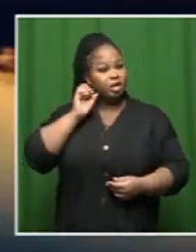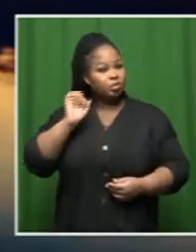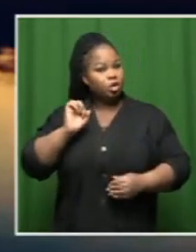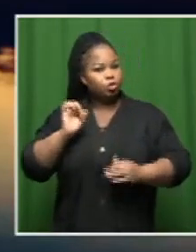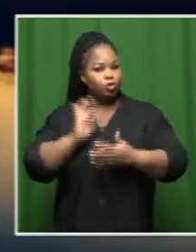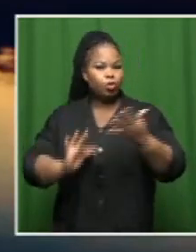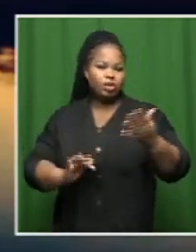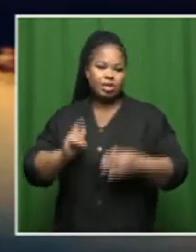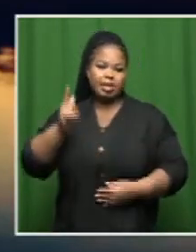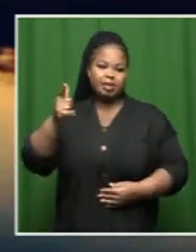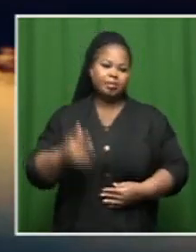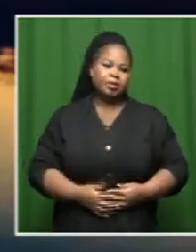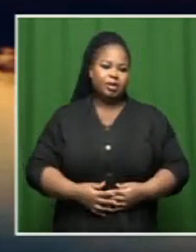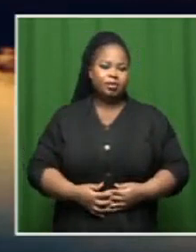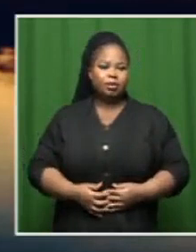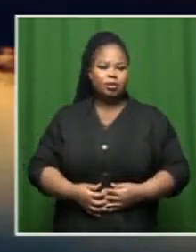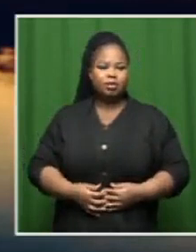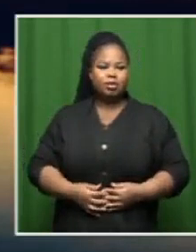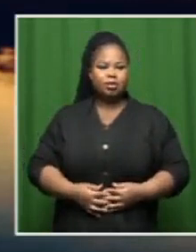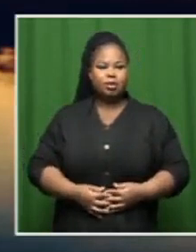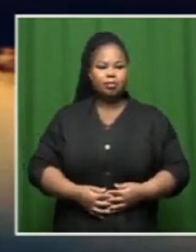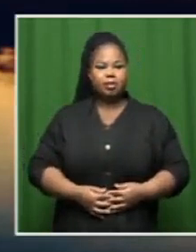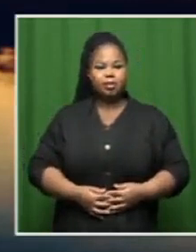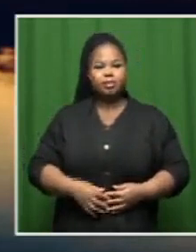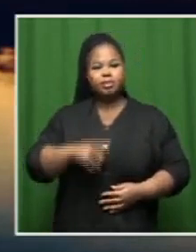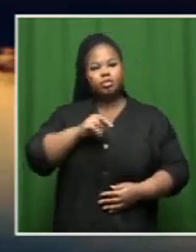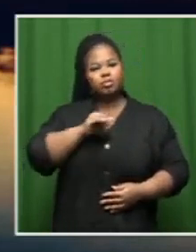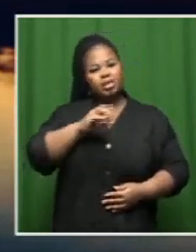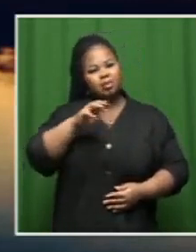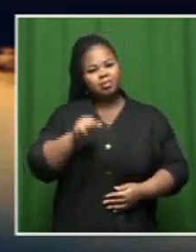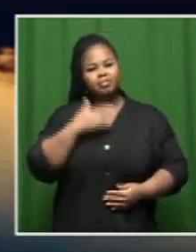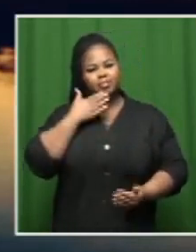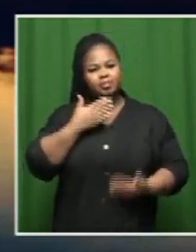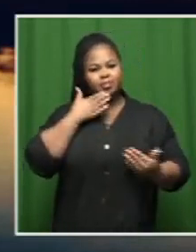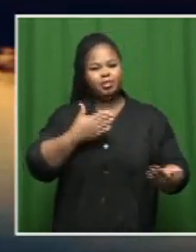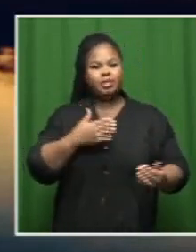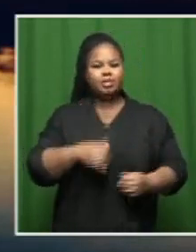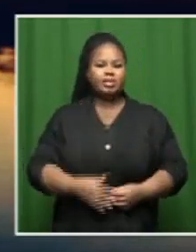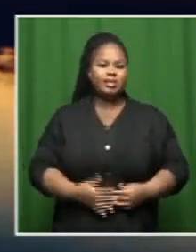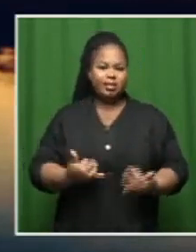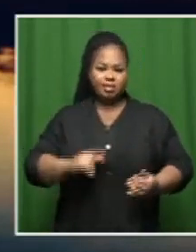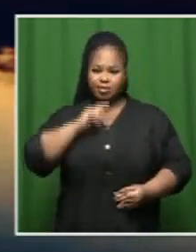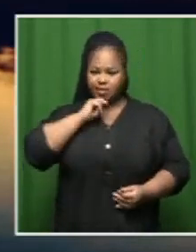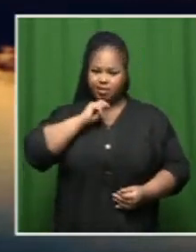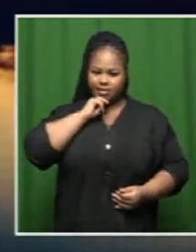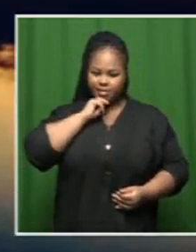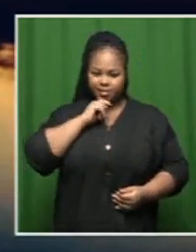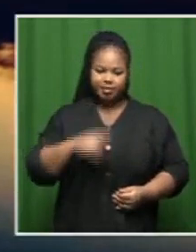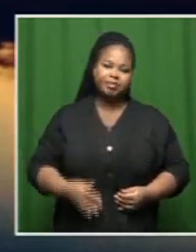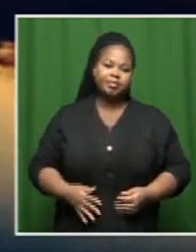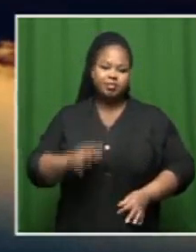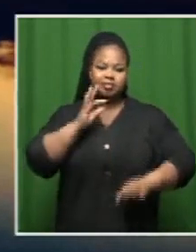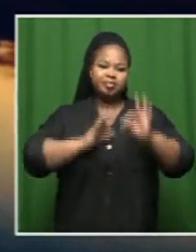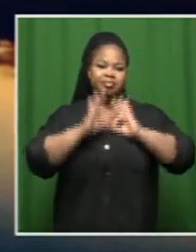story at a later stage. But Nomzamo, thank you so much to you as well this morning for telling us